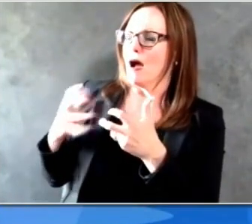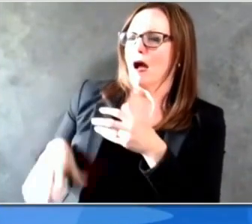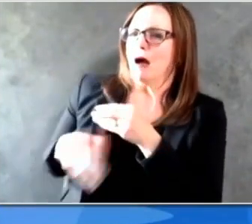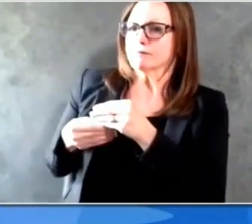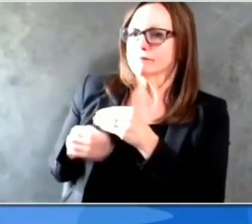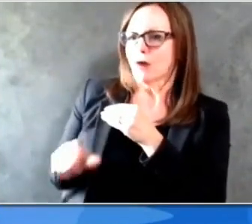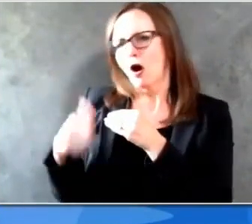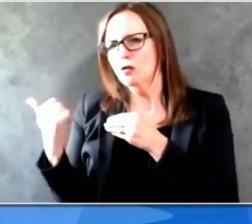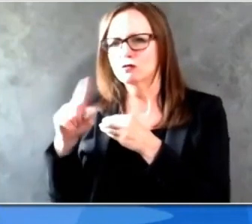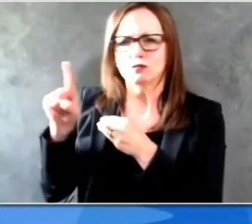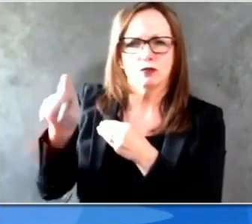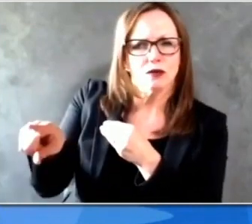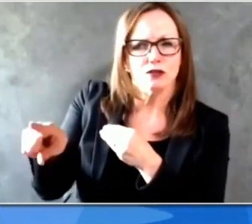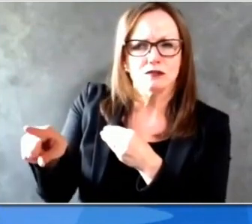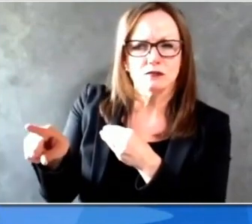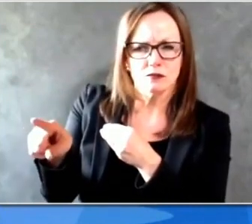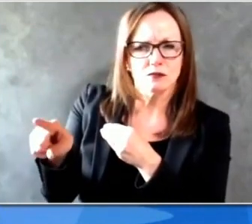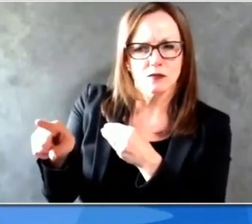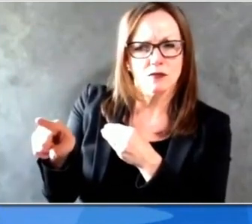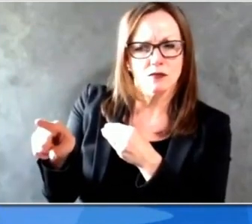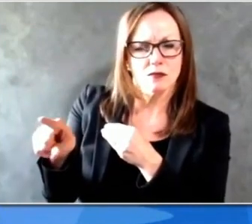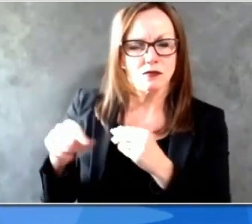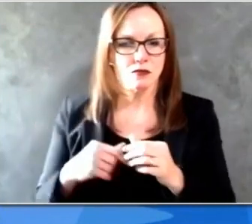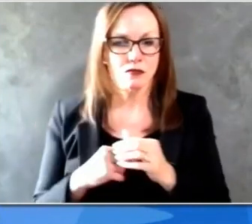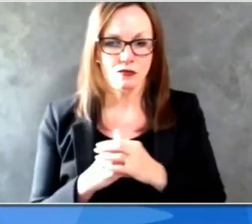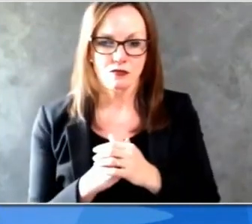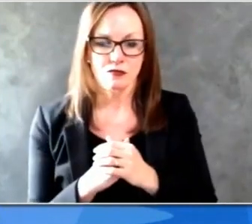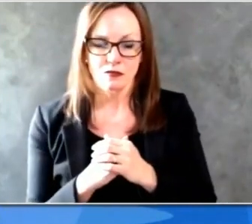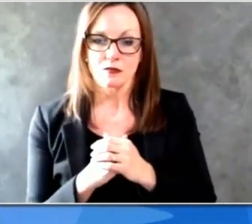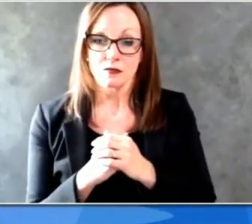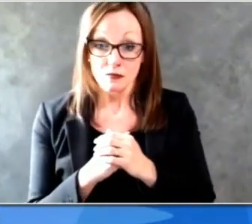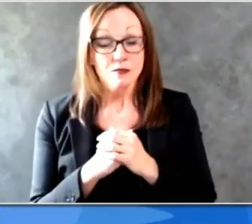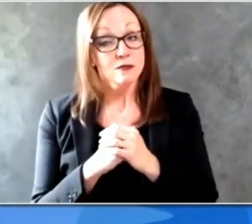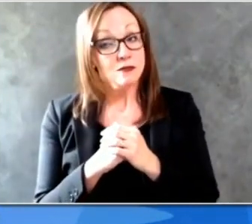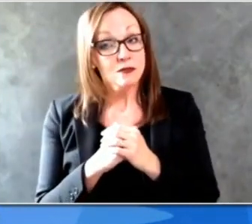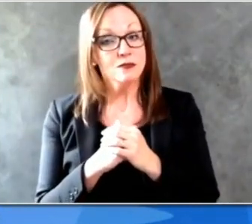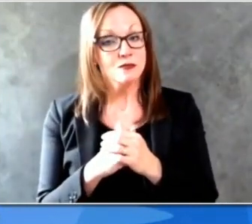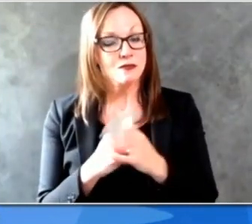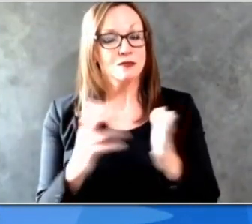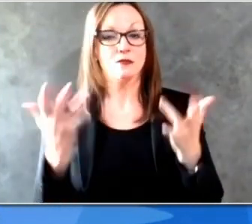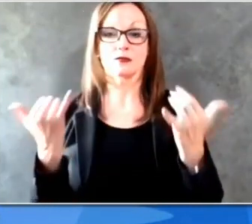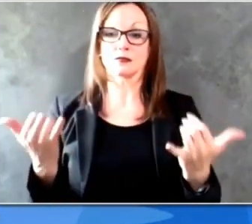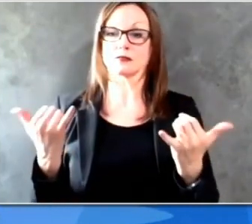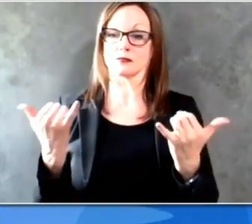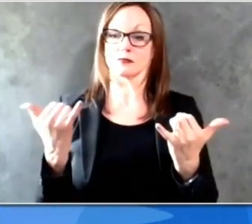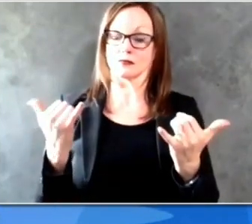in the state compares to the virus activity in March when businesses and schools were shut down? Yeah.